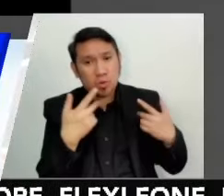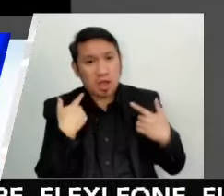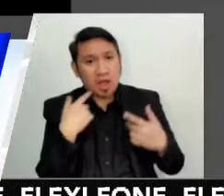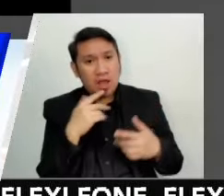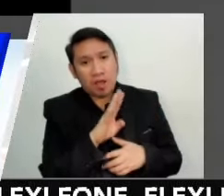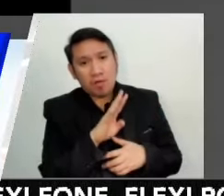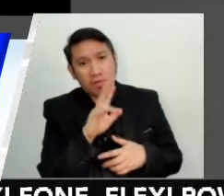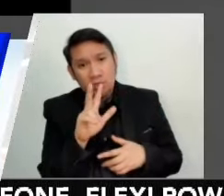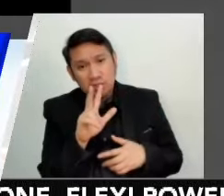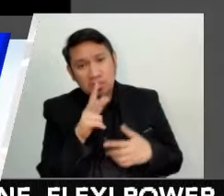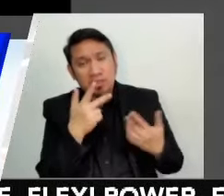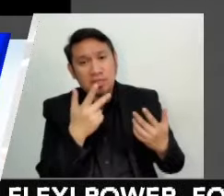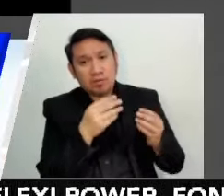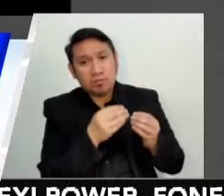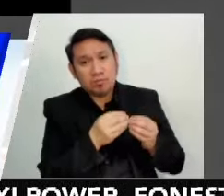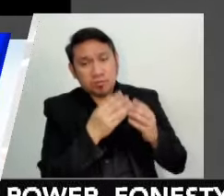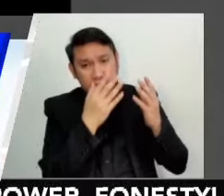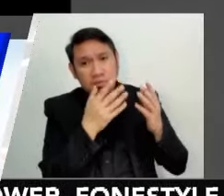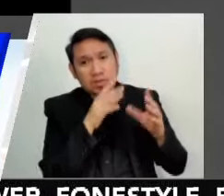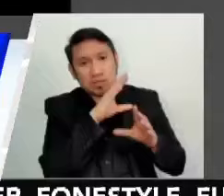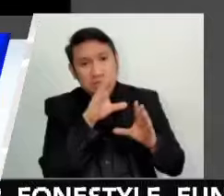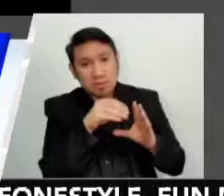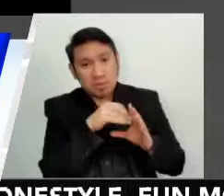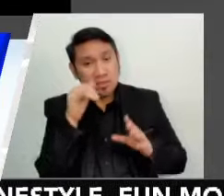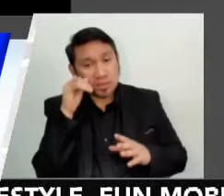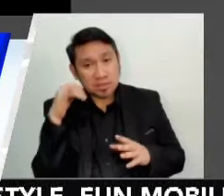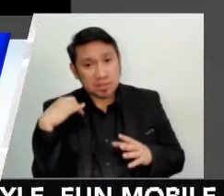one yesterday. Opo. Ngayon,